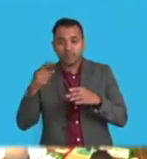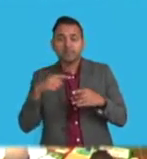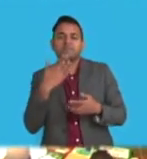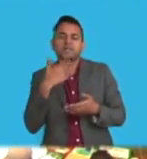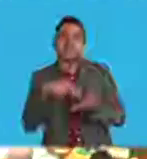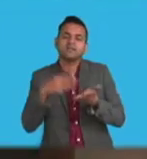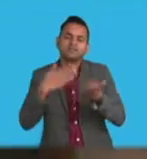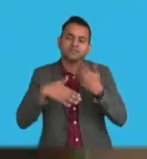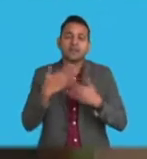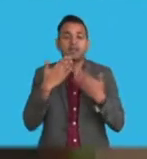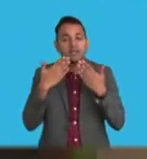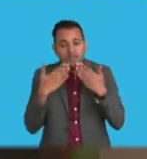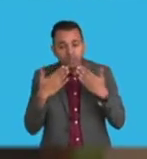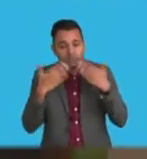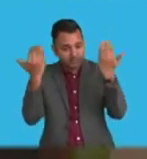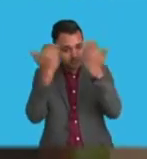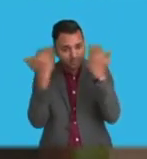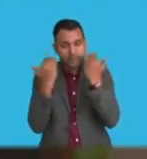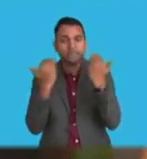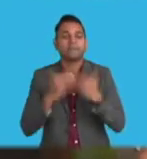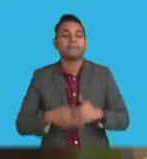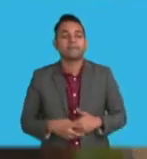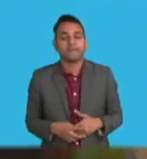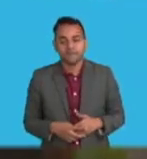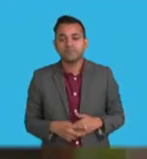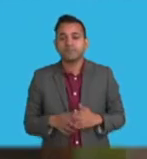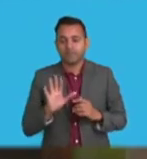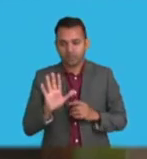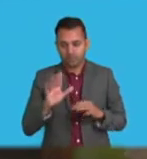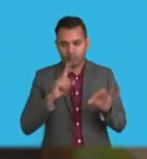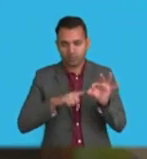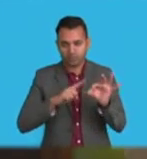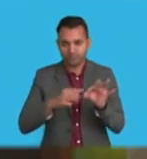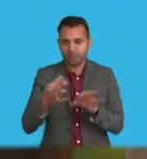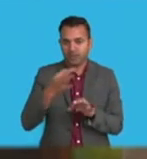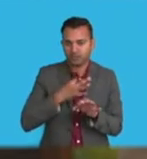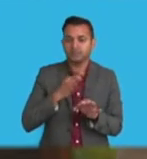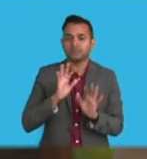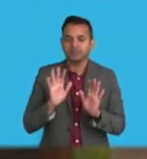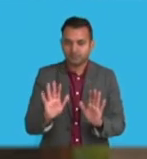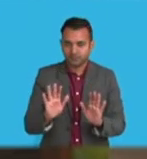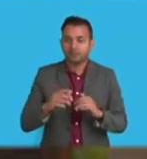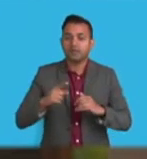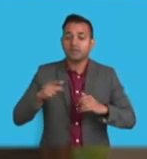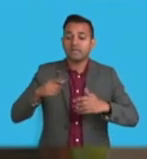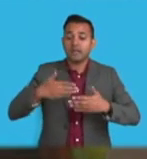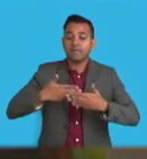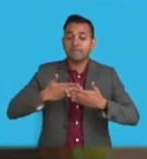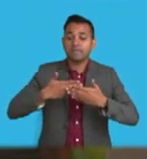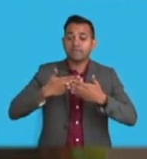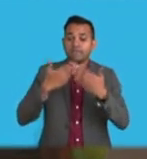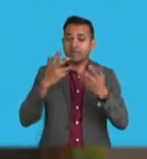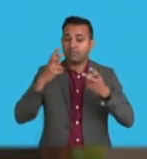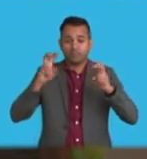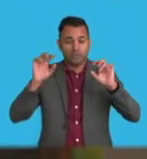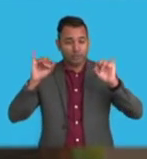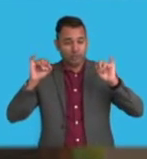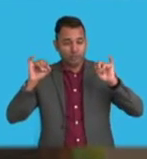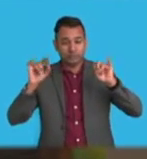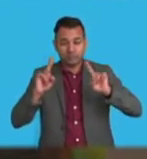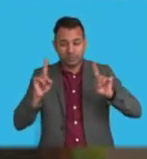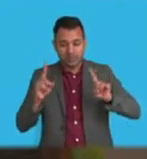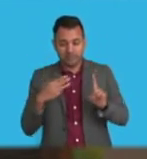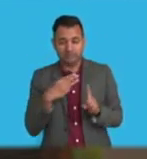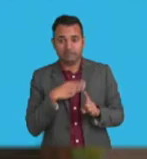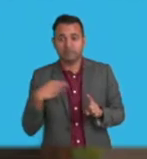Thank you, Madam Speaker, and thank the Honourable Member for his questions. This is a major concern of my ministry, basically to make sure that if